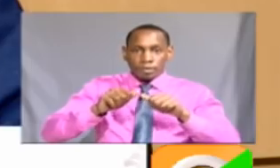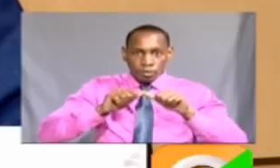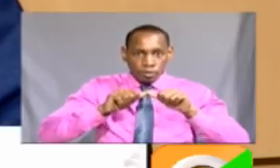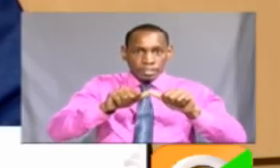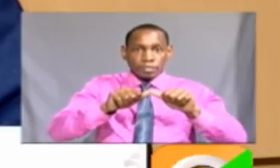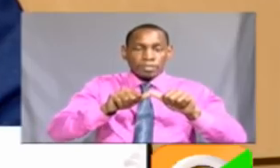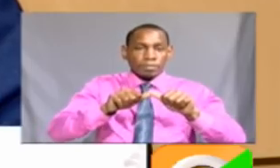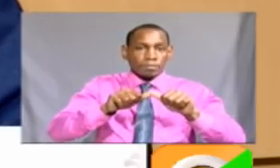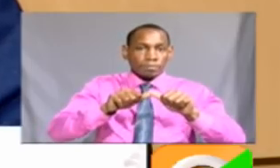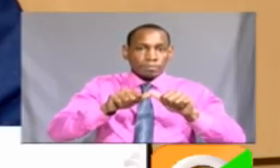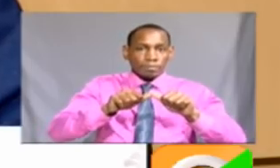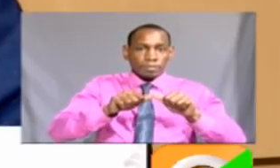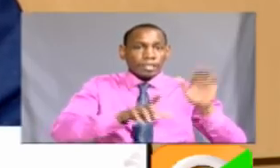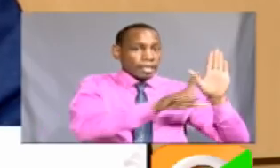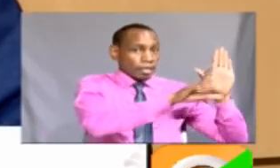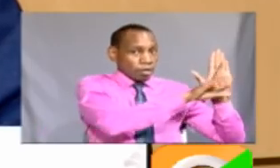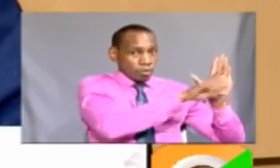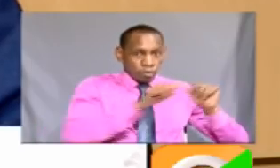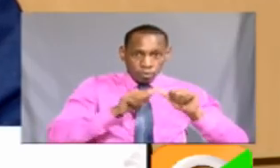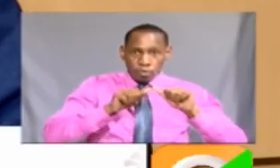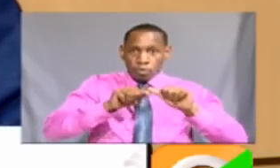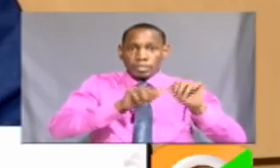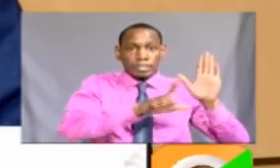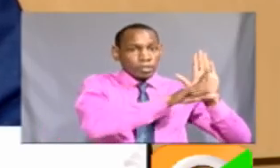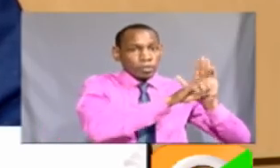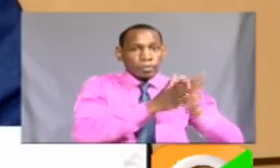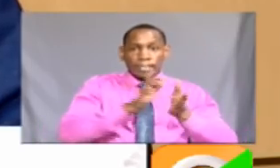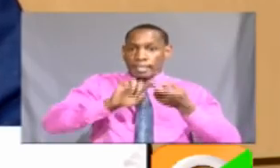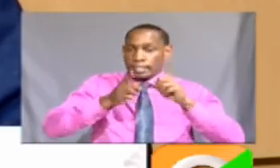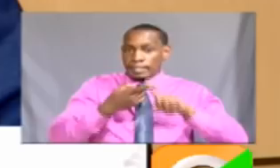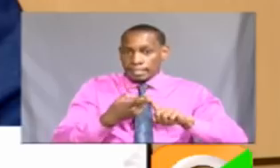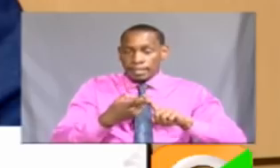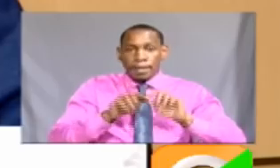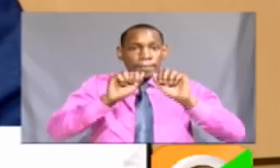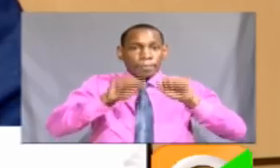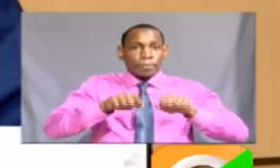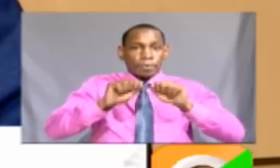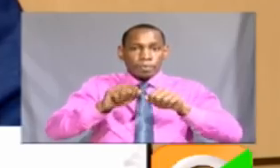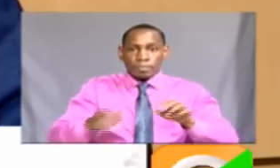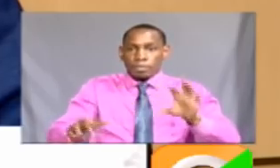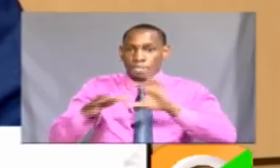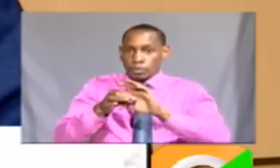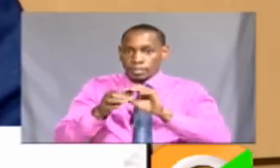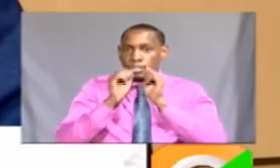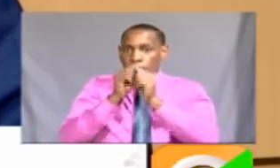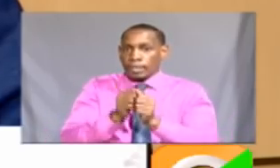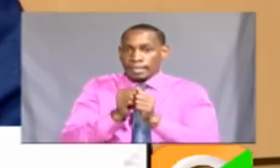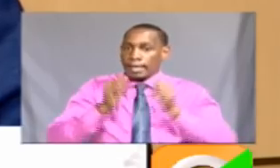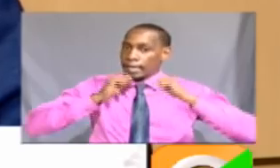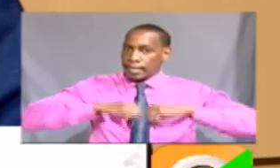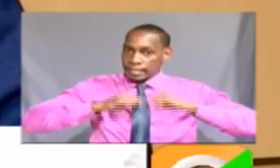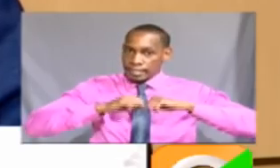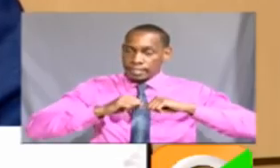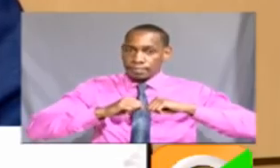existing law, the existing standards, and we could have been able to come together and